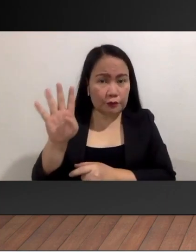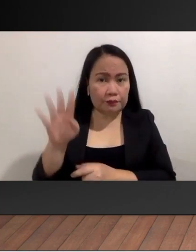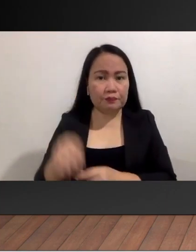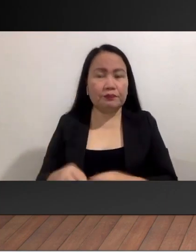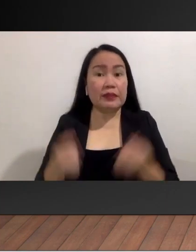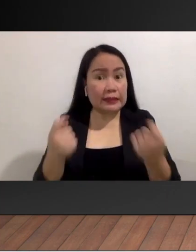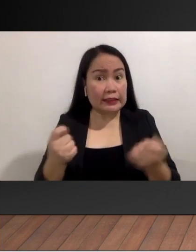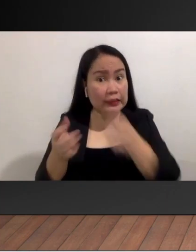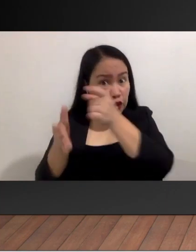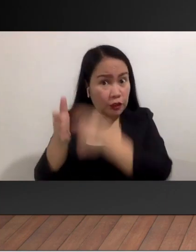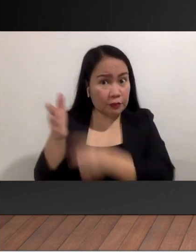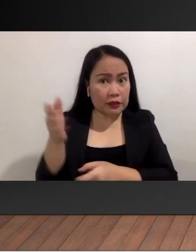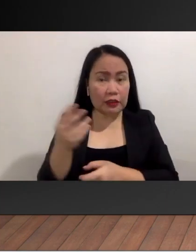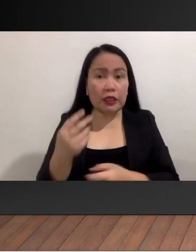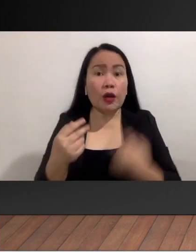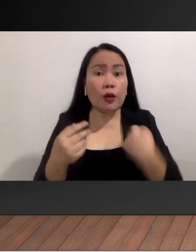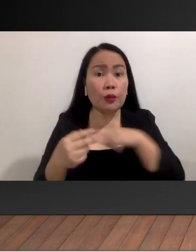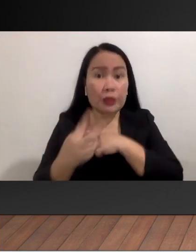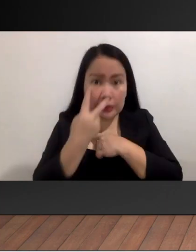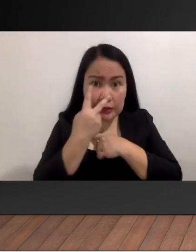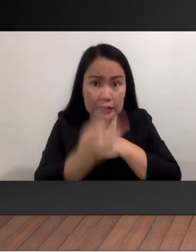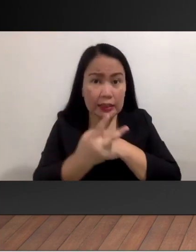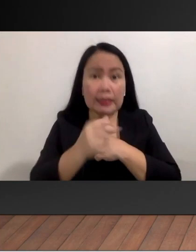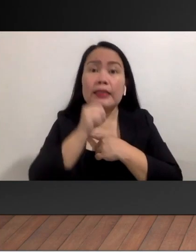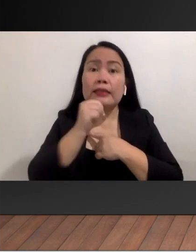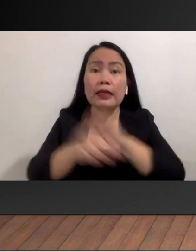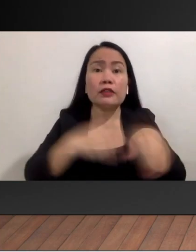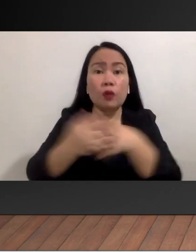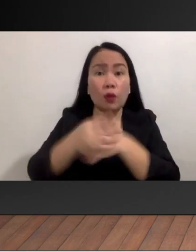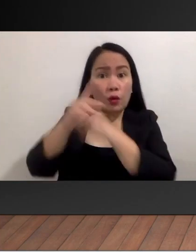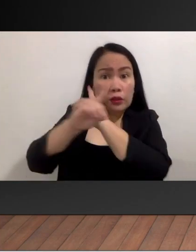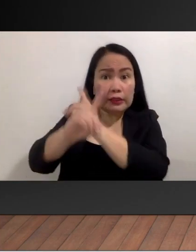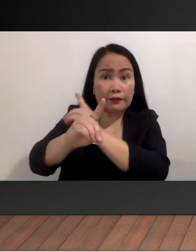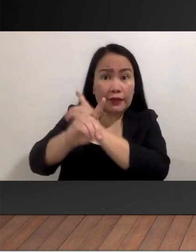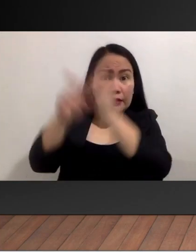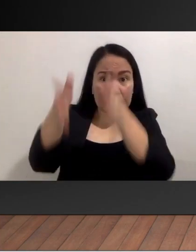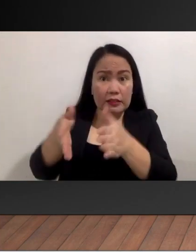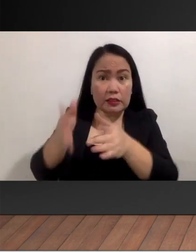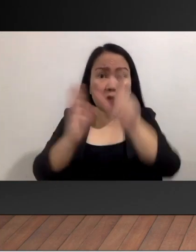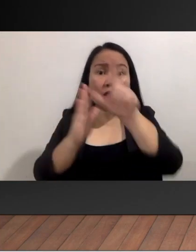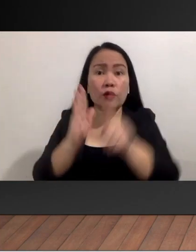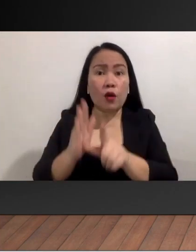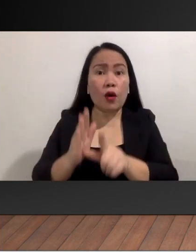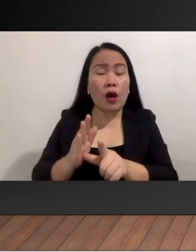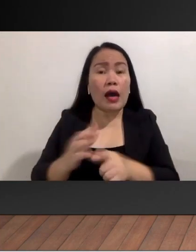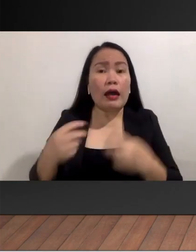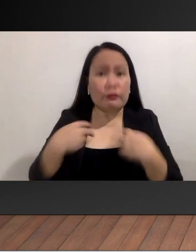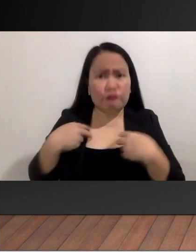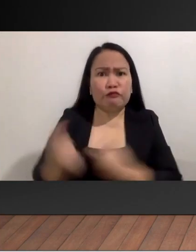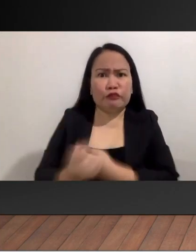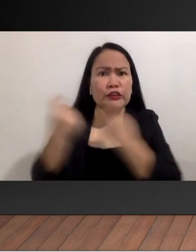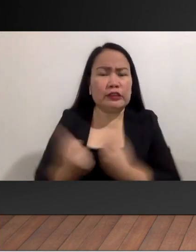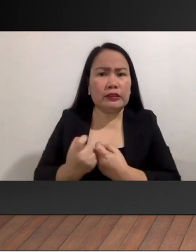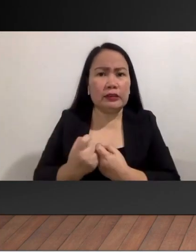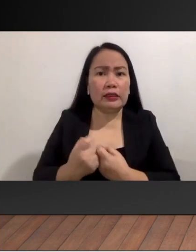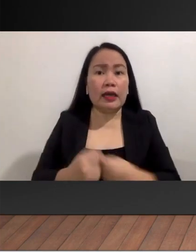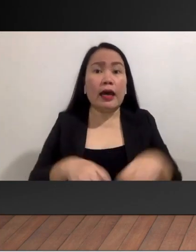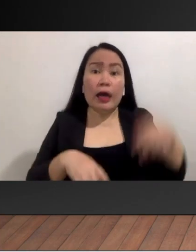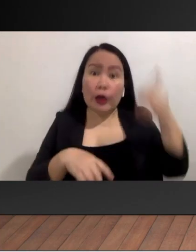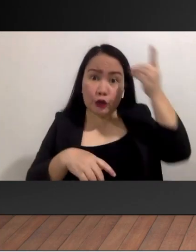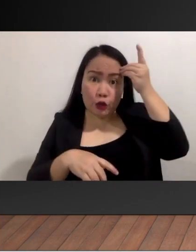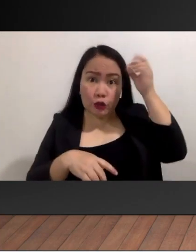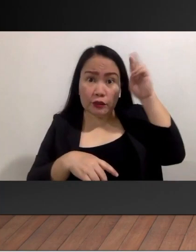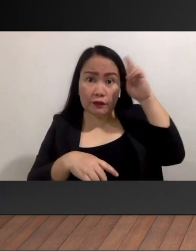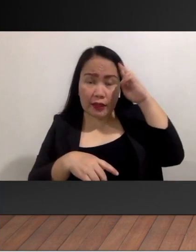this chapter, we will see that not all defendants of the law are sinners. Don Rafael was a kind and